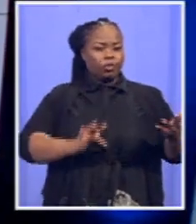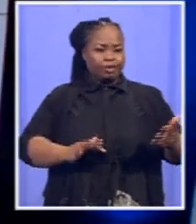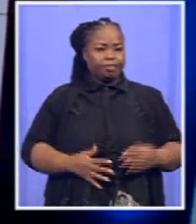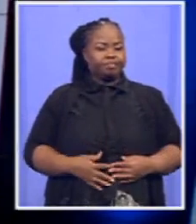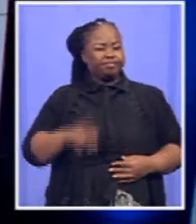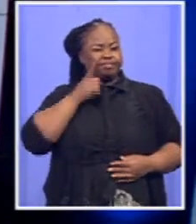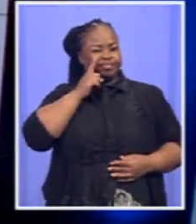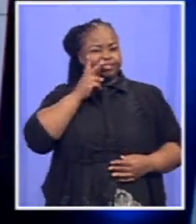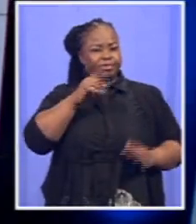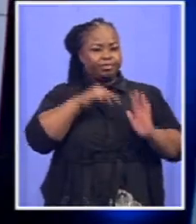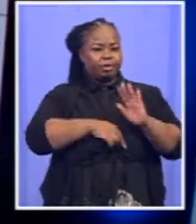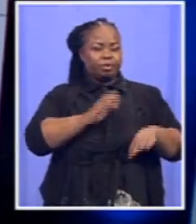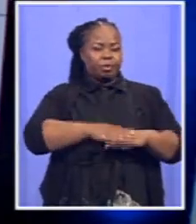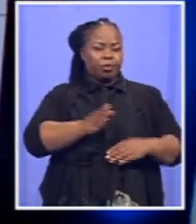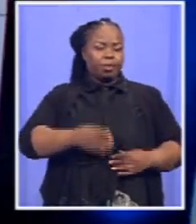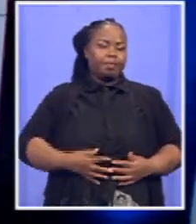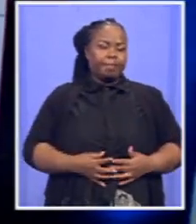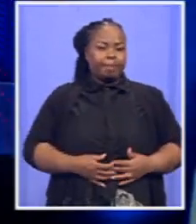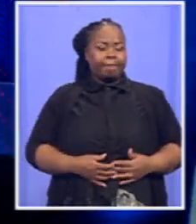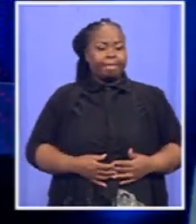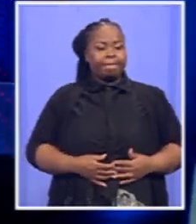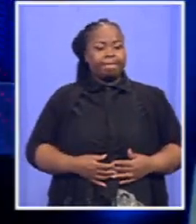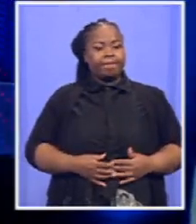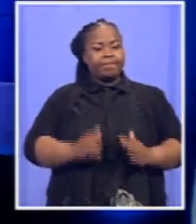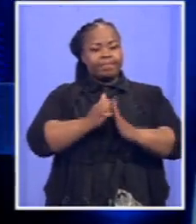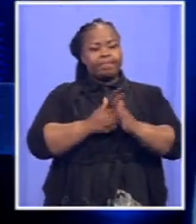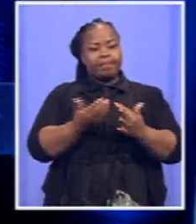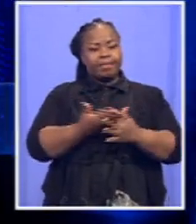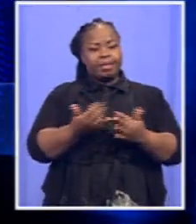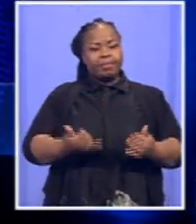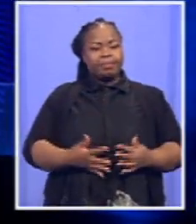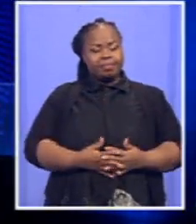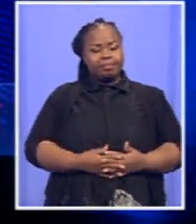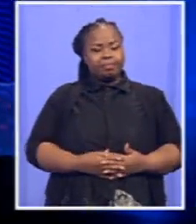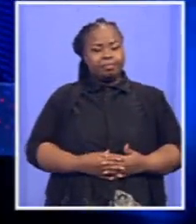watching further detail as the day progresses. You're watching The Agenda. A quick break. We'll be back in a moment.